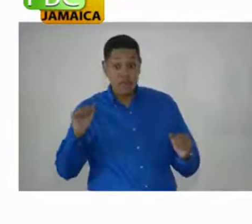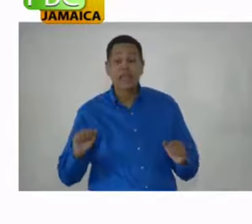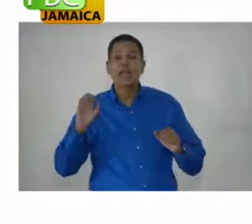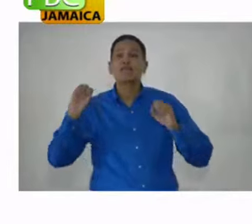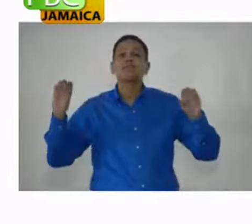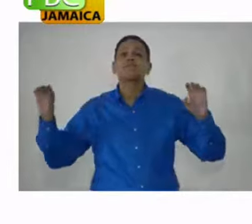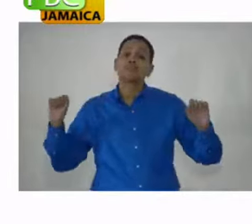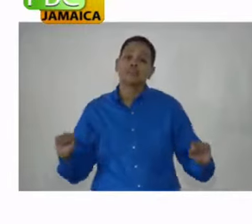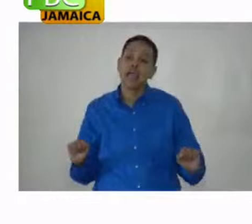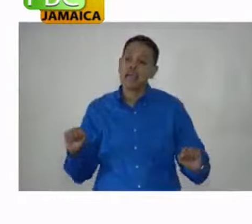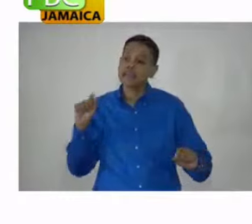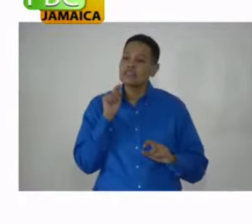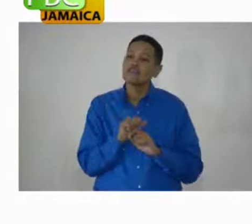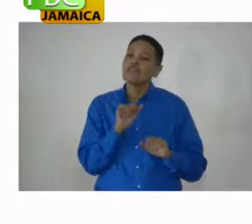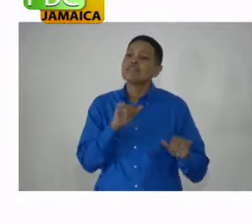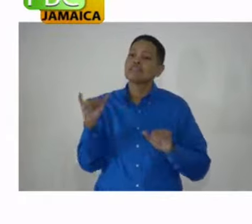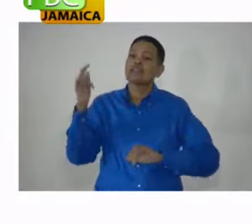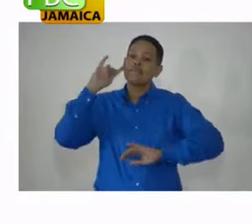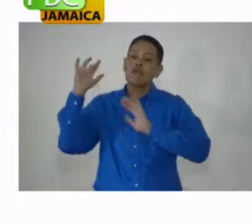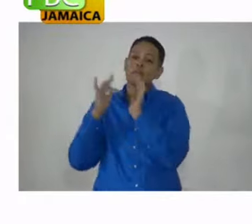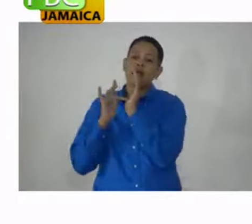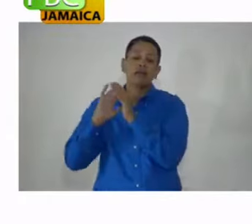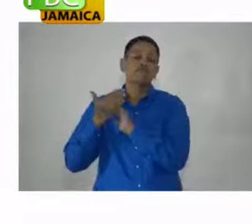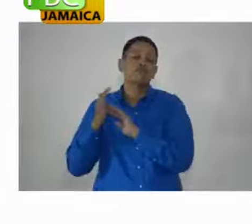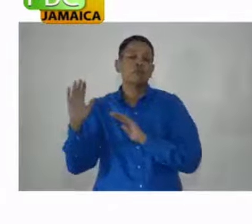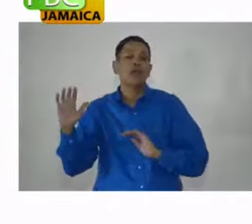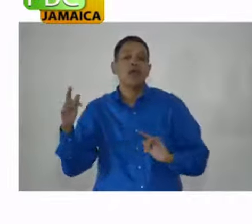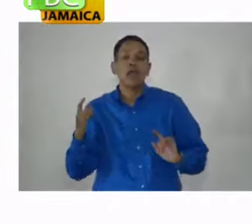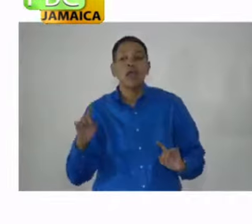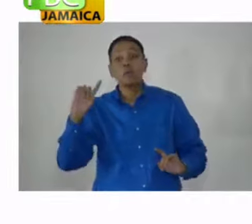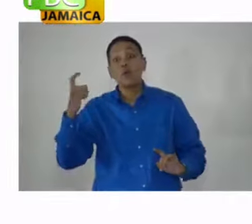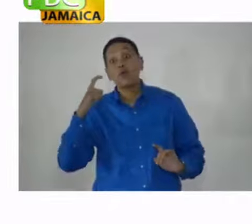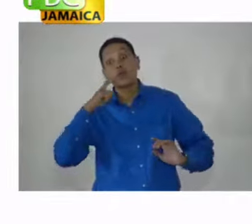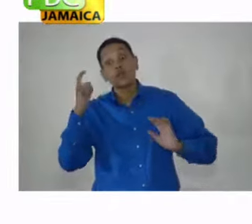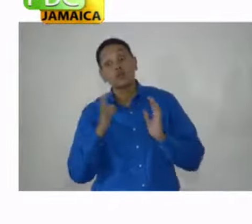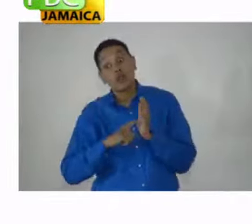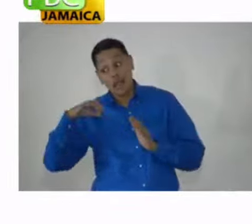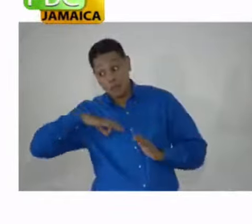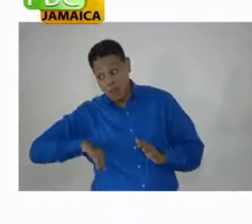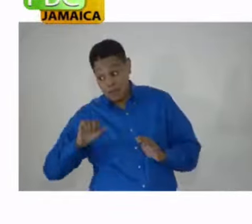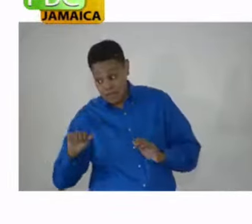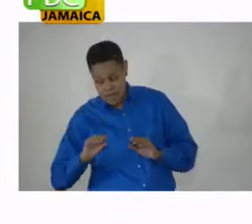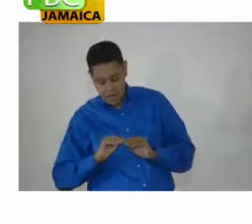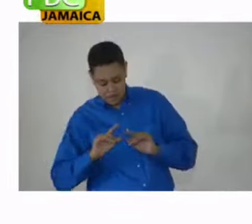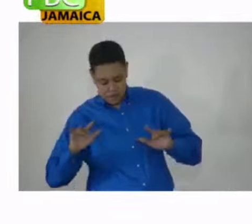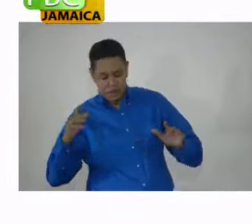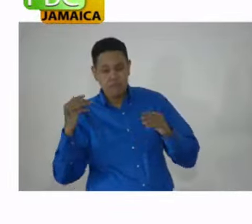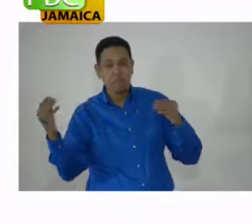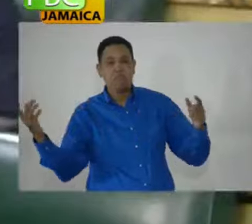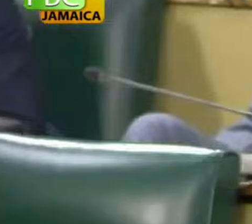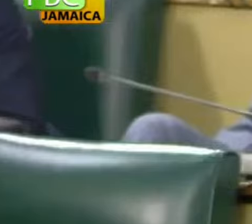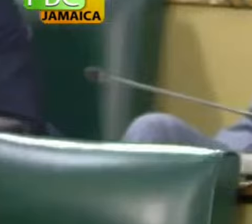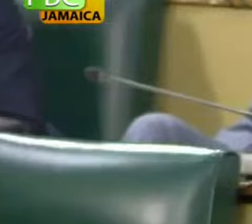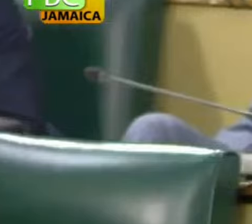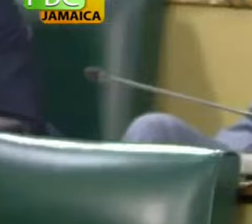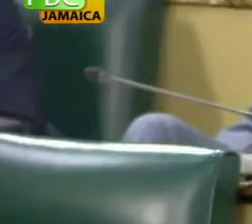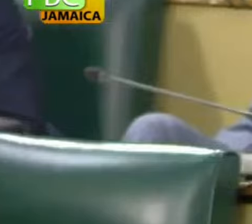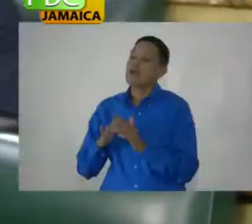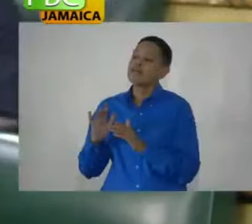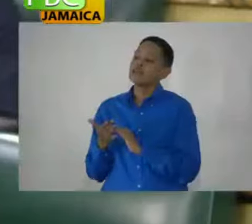distributed. It is the same for the Bank of Jamaica. Only realized profits can be distributed. And the Bank